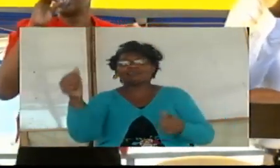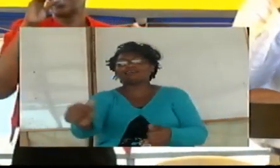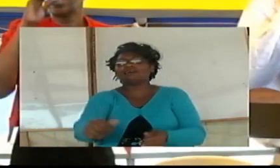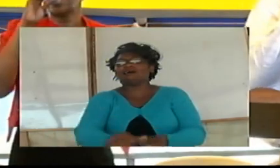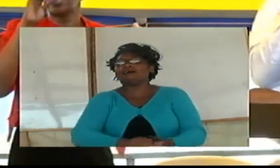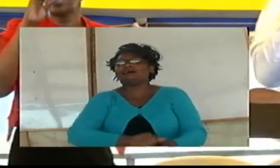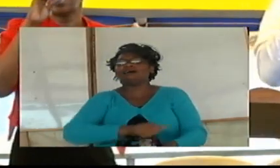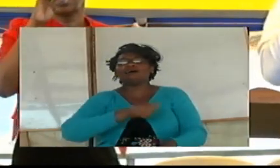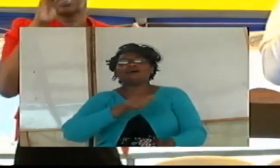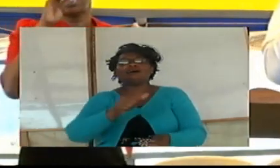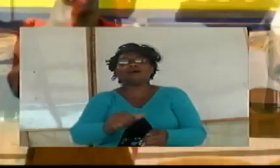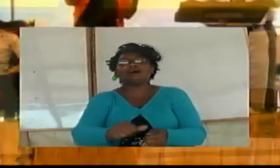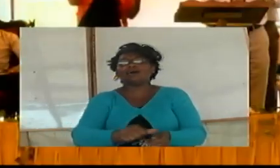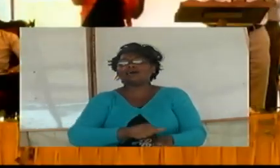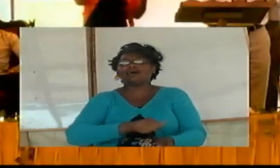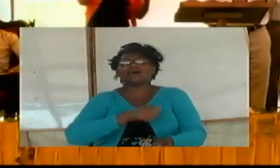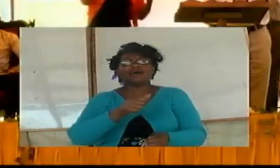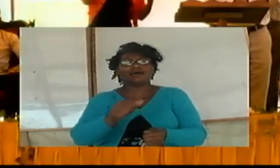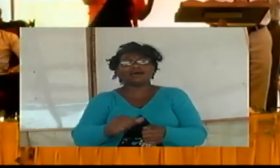Sin